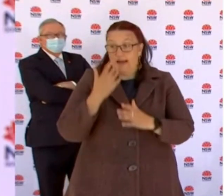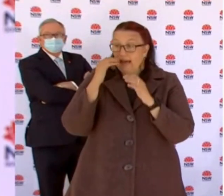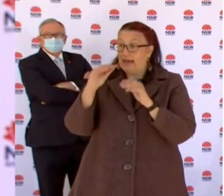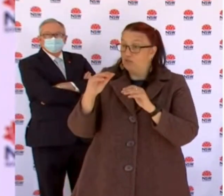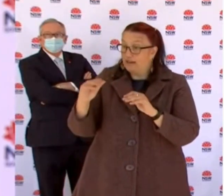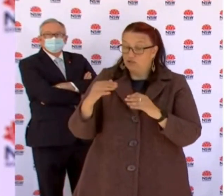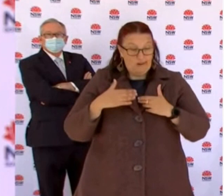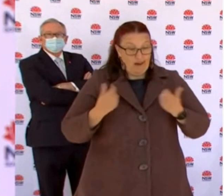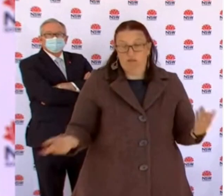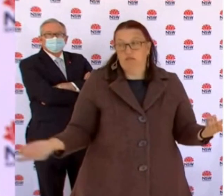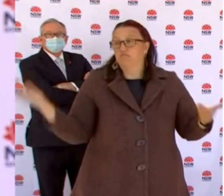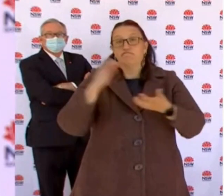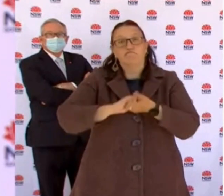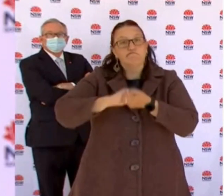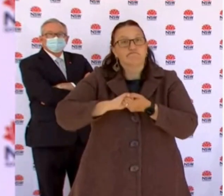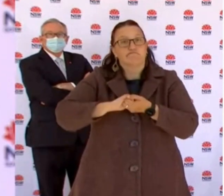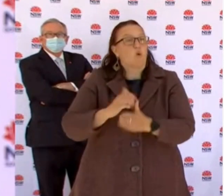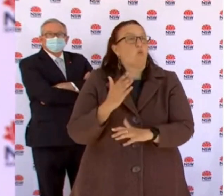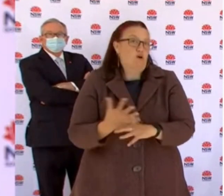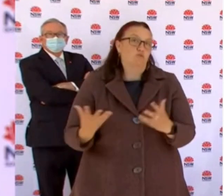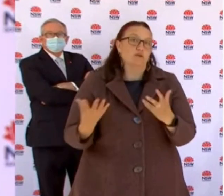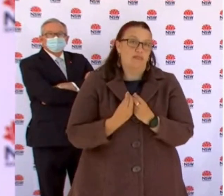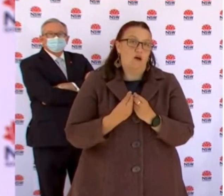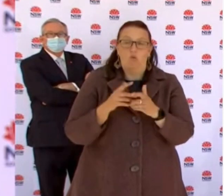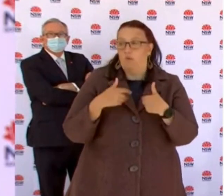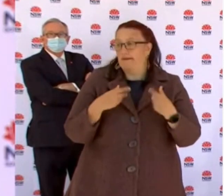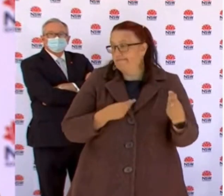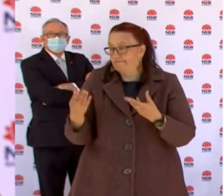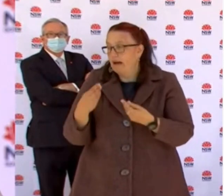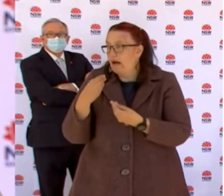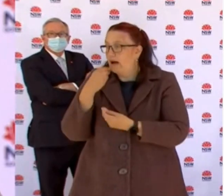engaged also with the independents and Catholic sectors. We'll be keeping them updated.